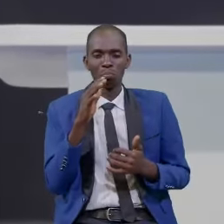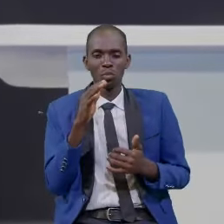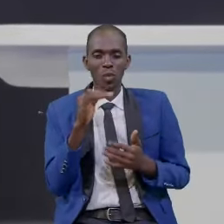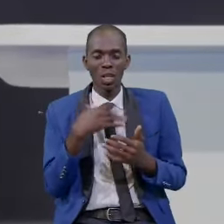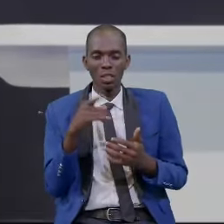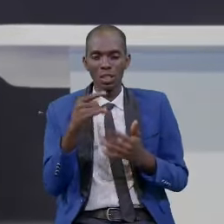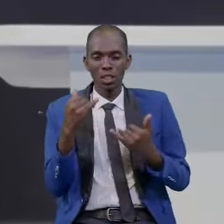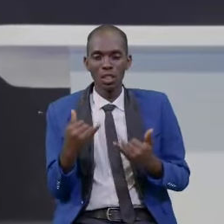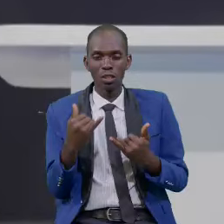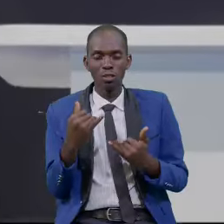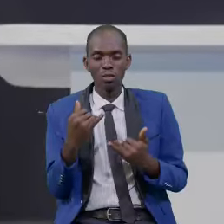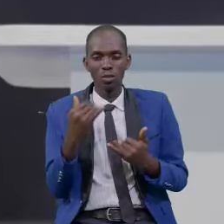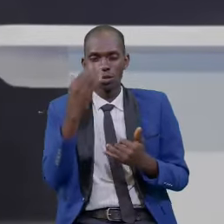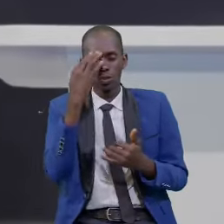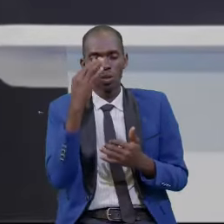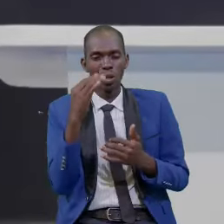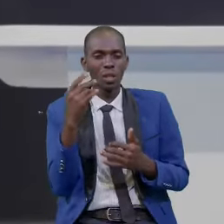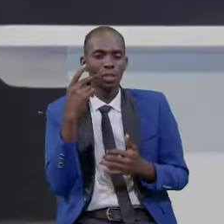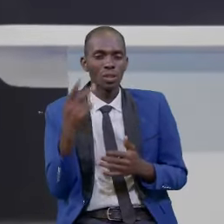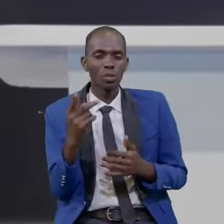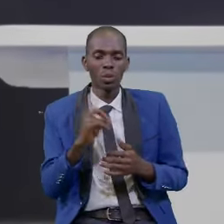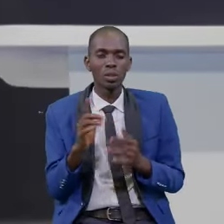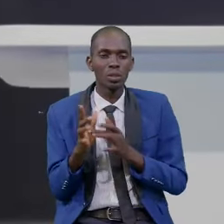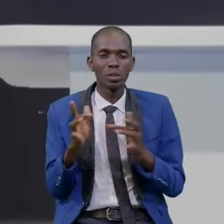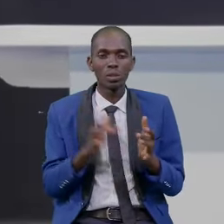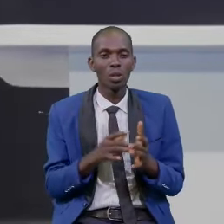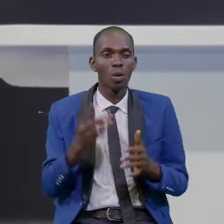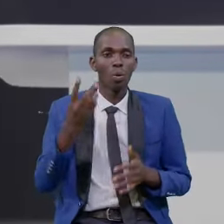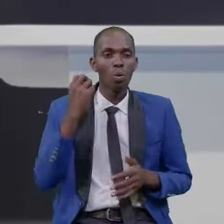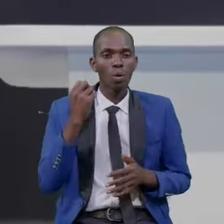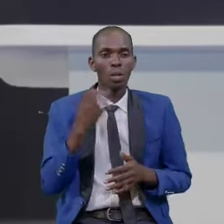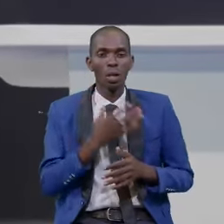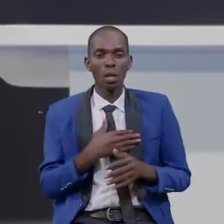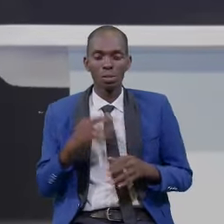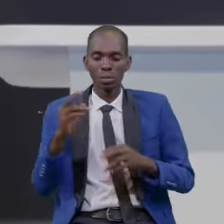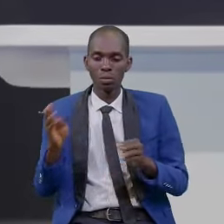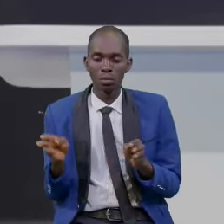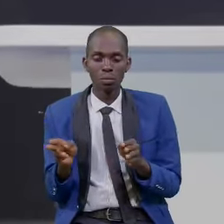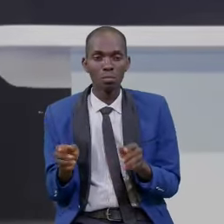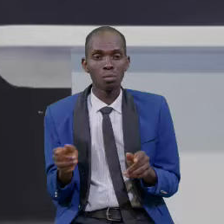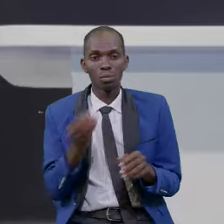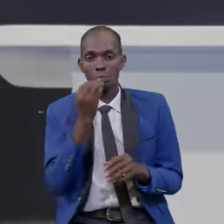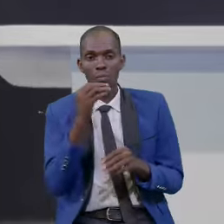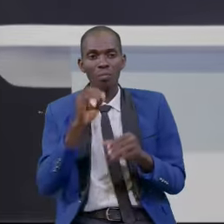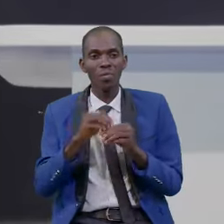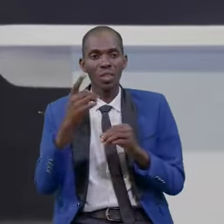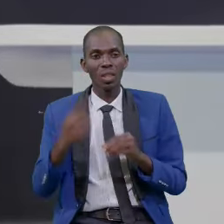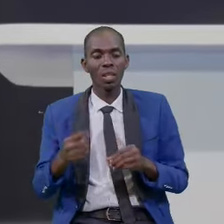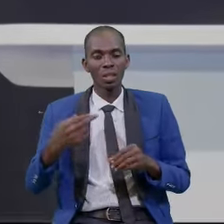at meat in the Pharisee's house, we're told she brought